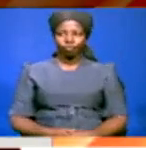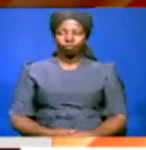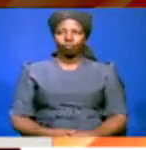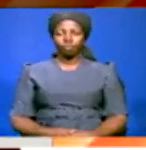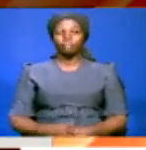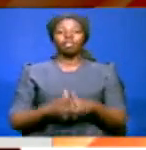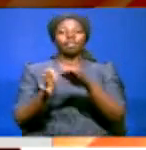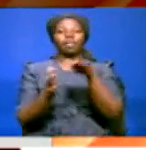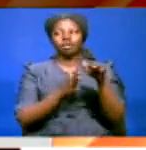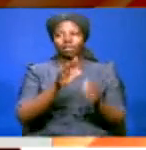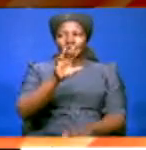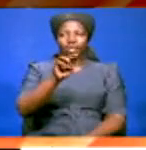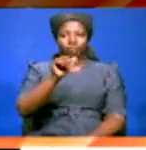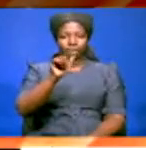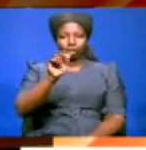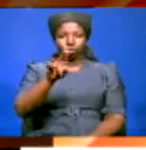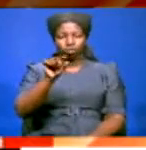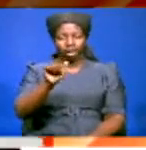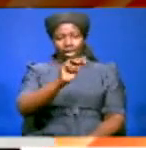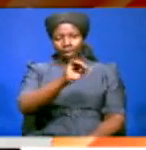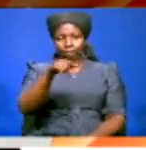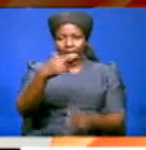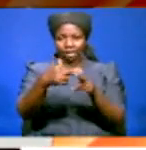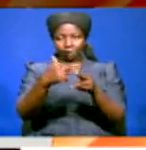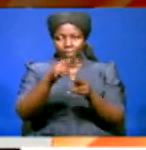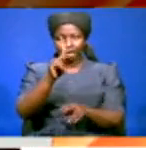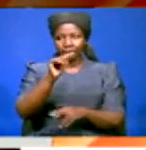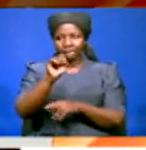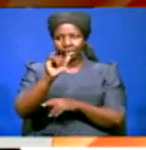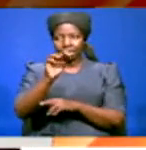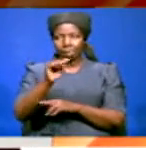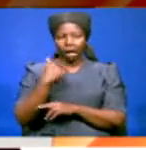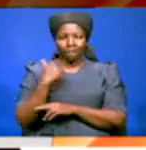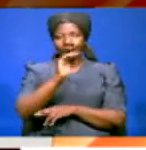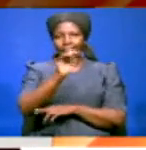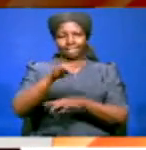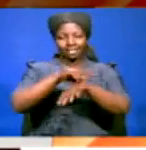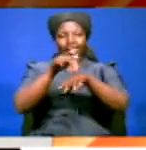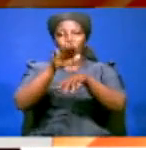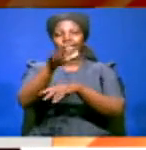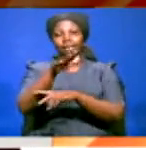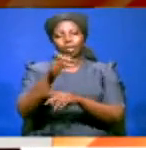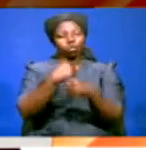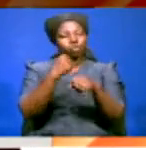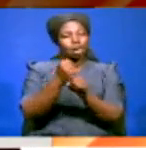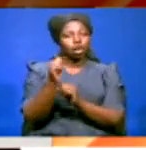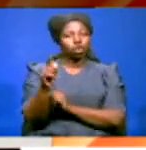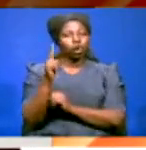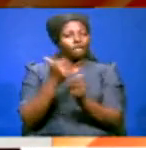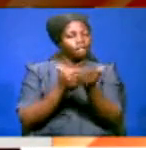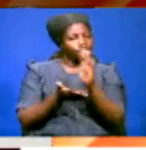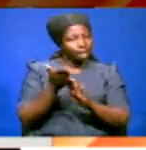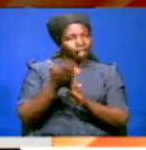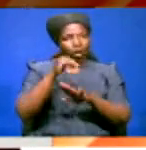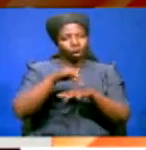Moving on, Matuga legislator Kassim Tandaza has challenged the National Assembly to fast-track legislation on the National